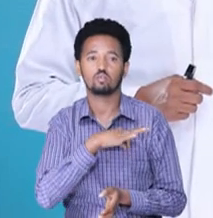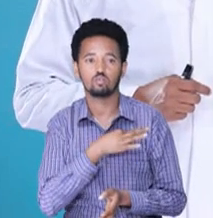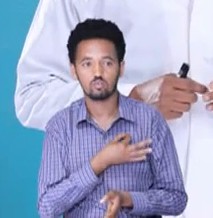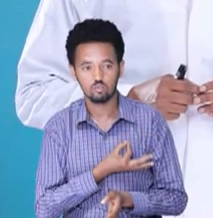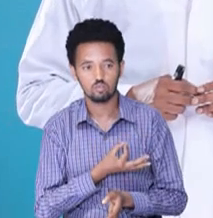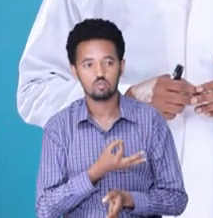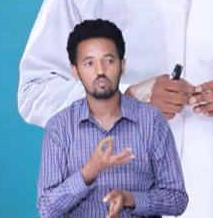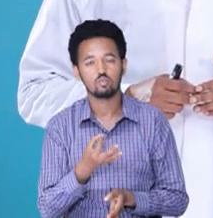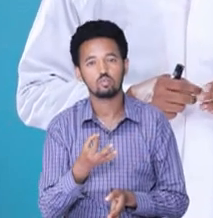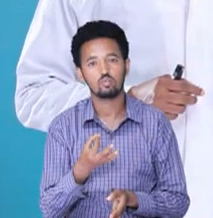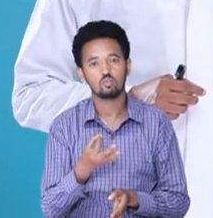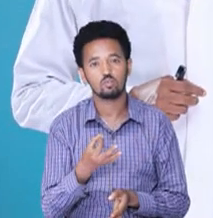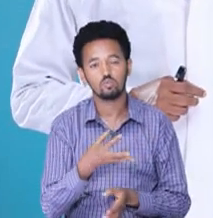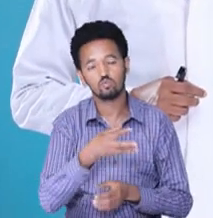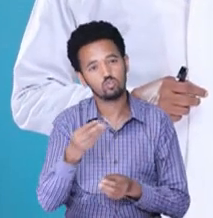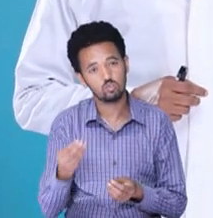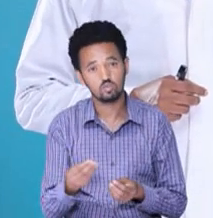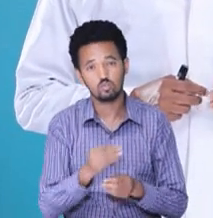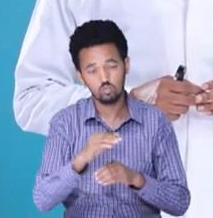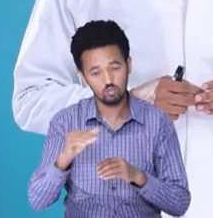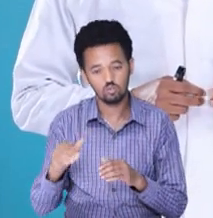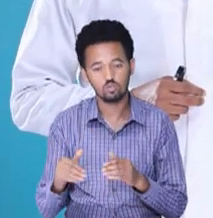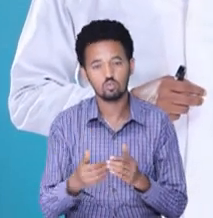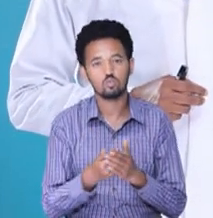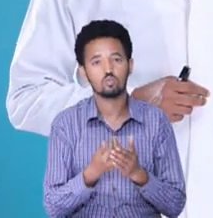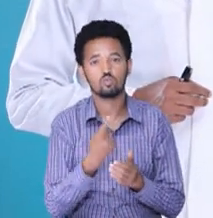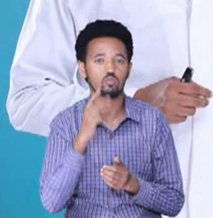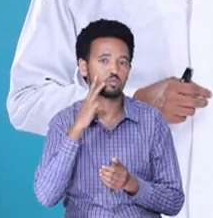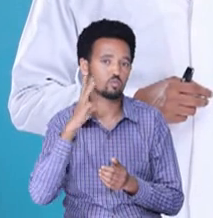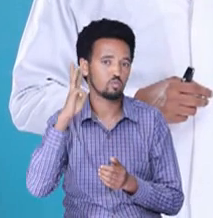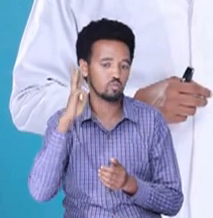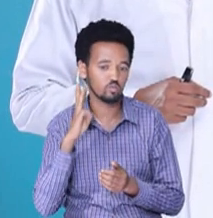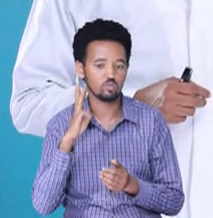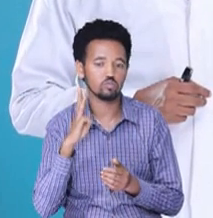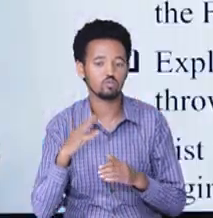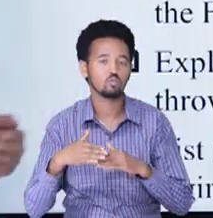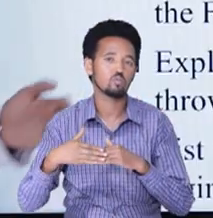explain how the old regime of France was overthrown,